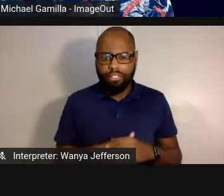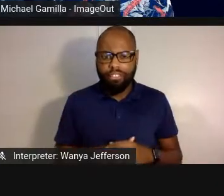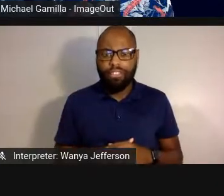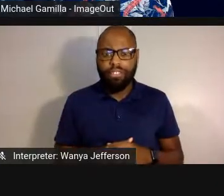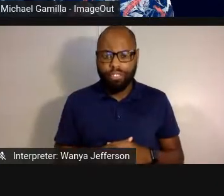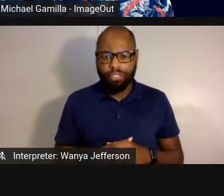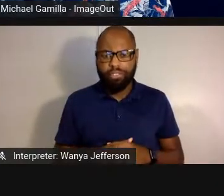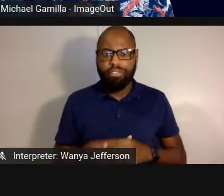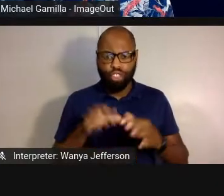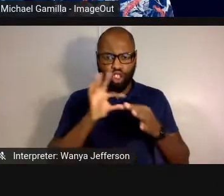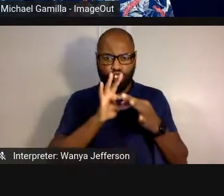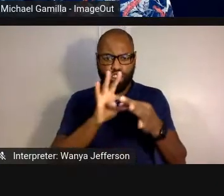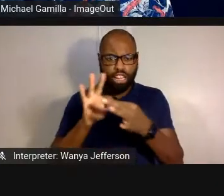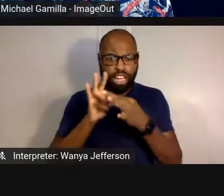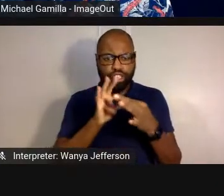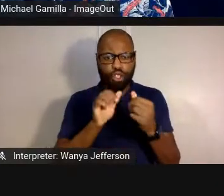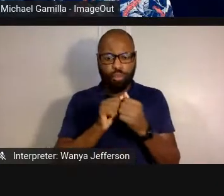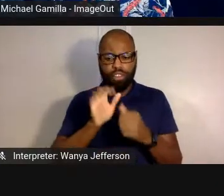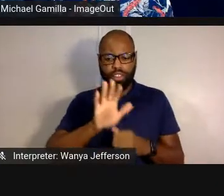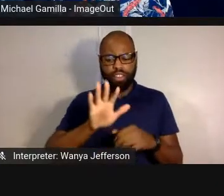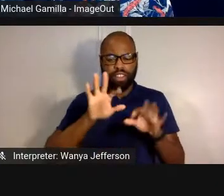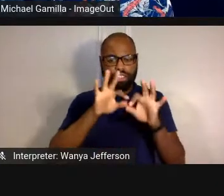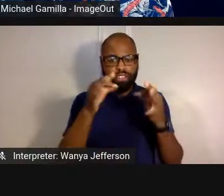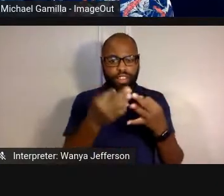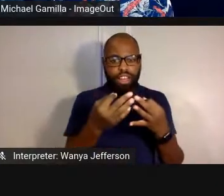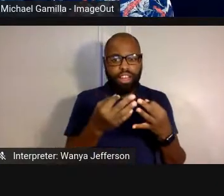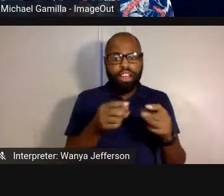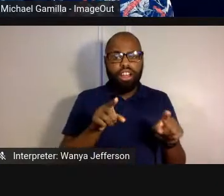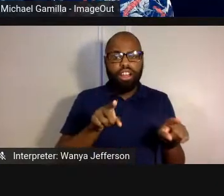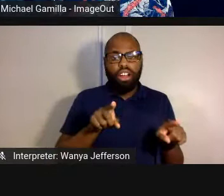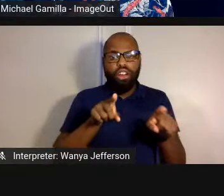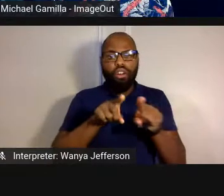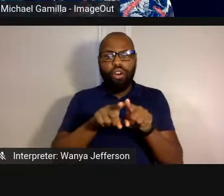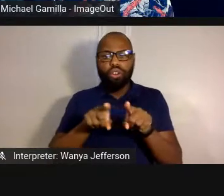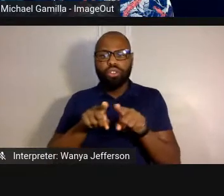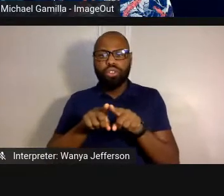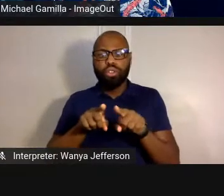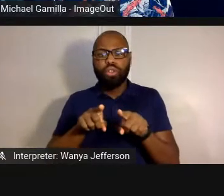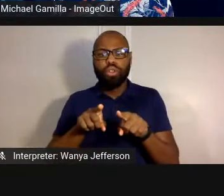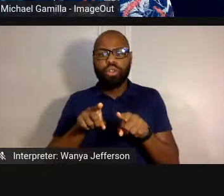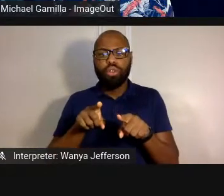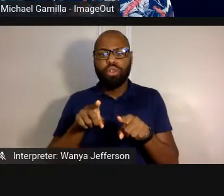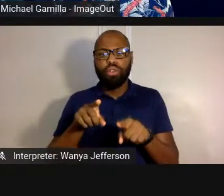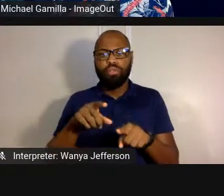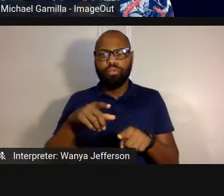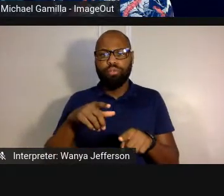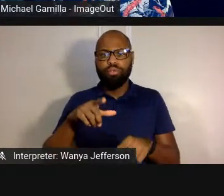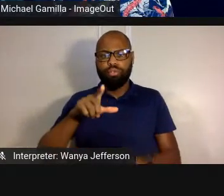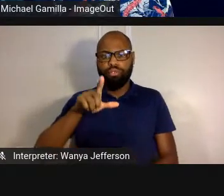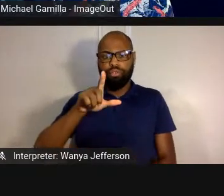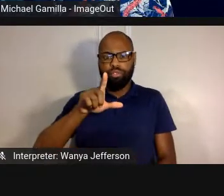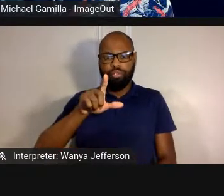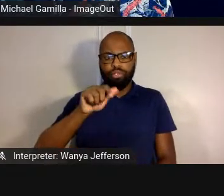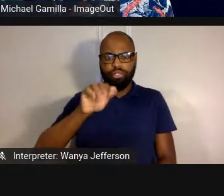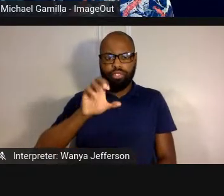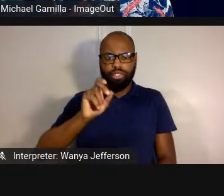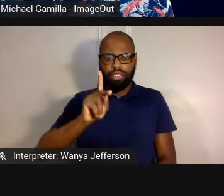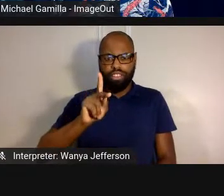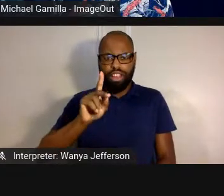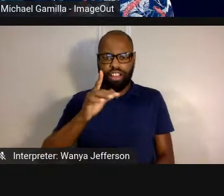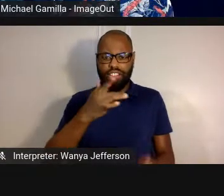his relationship with his family, also this kind of lack of empathy he has for